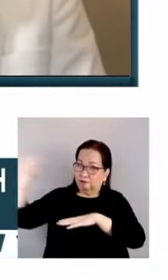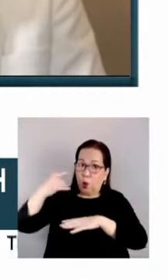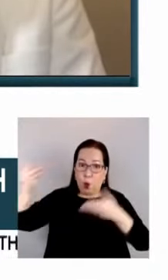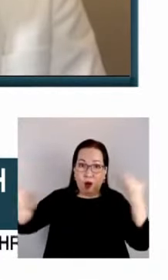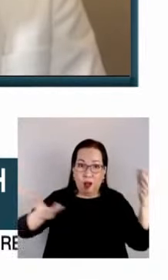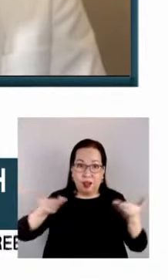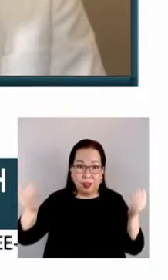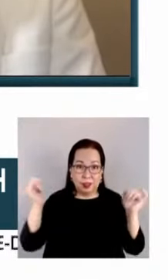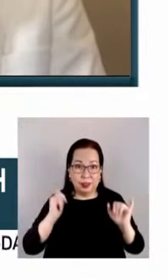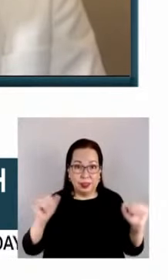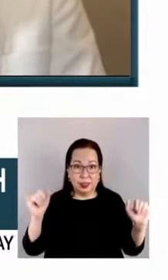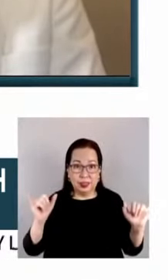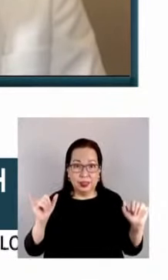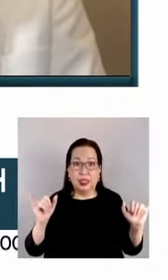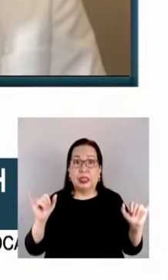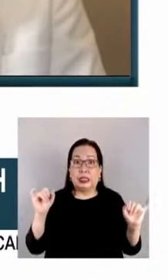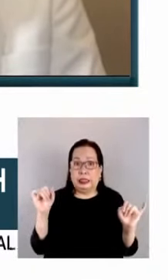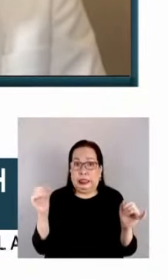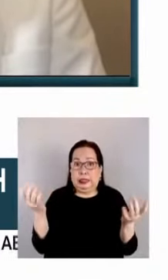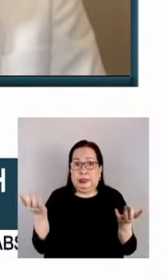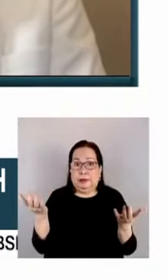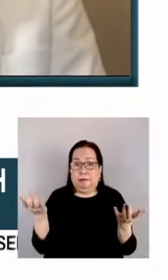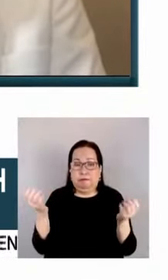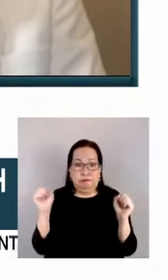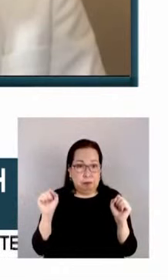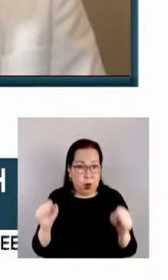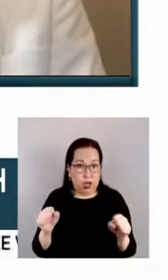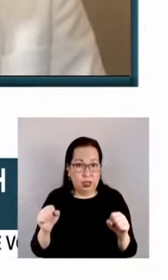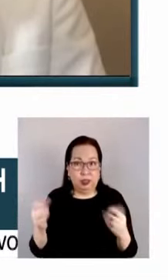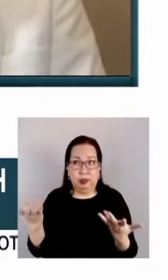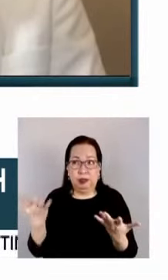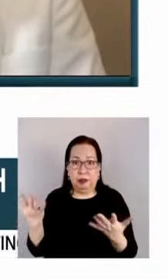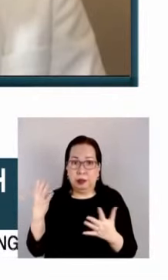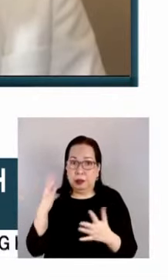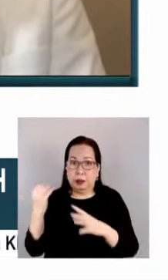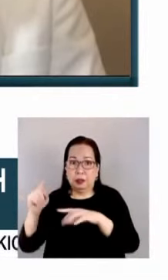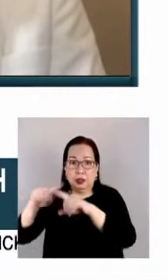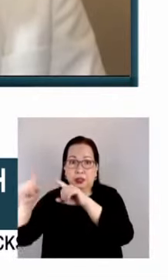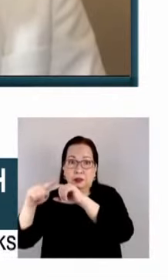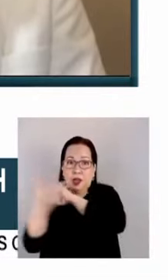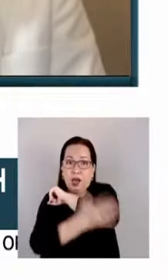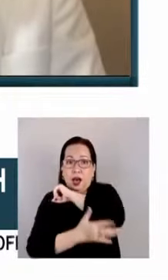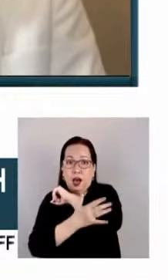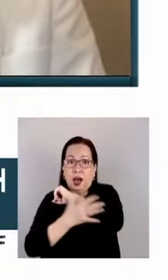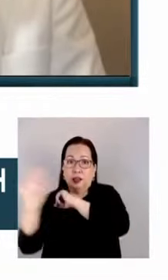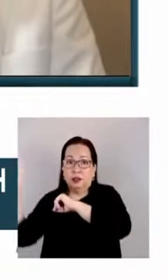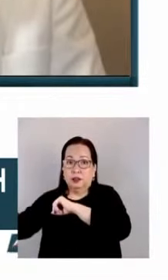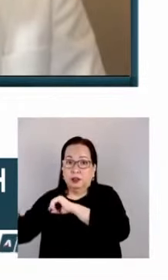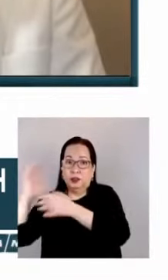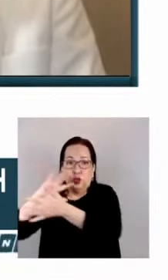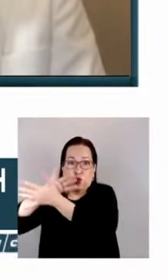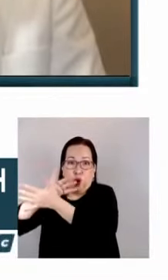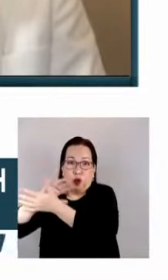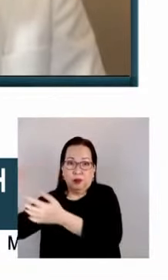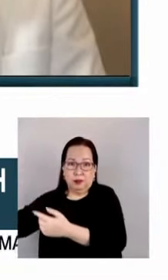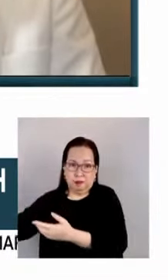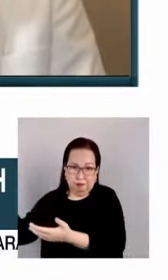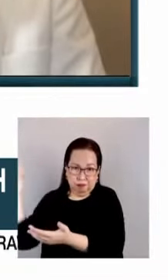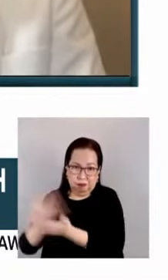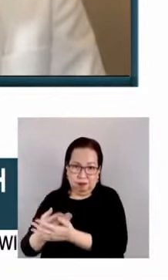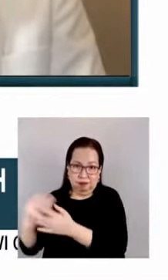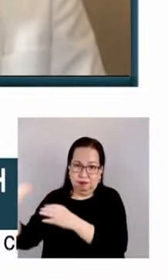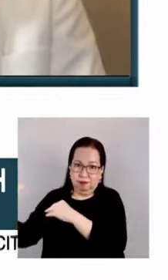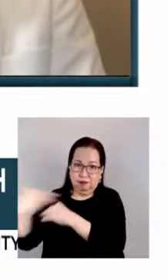the sub-variants, I should say, find their way to our shores, then they're seeing cases of